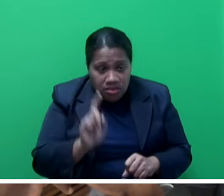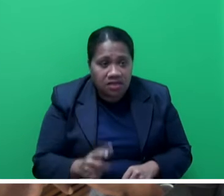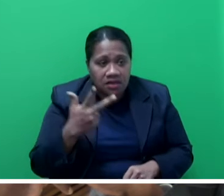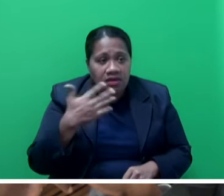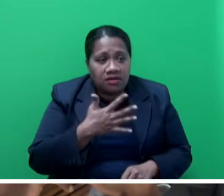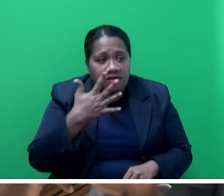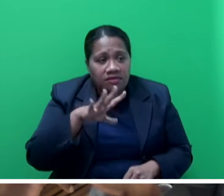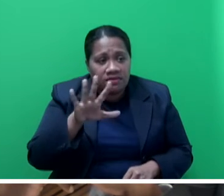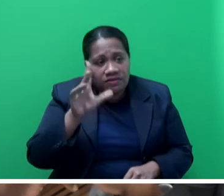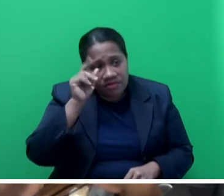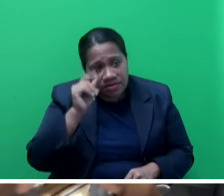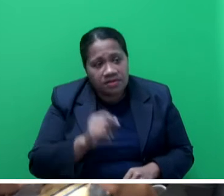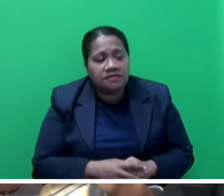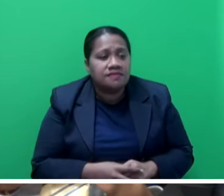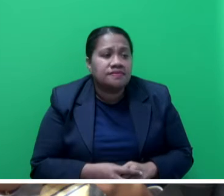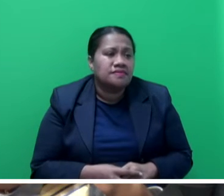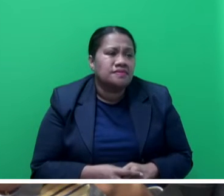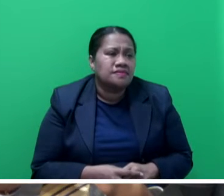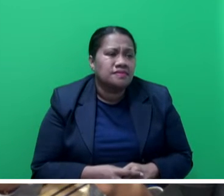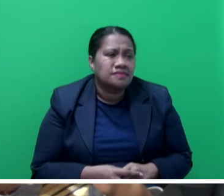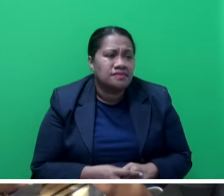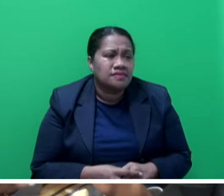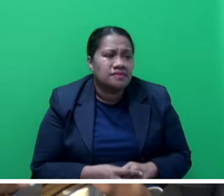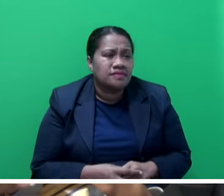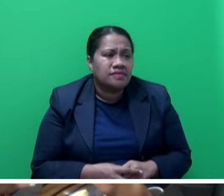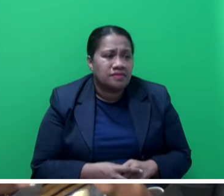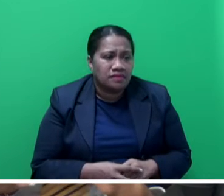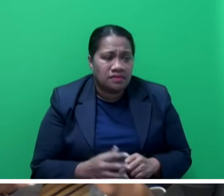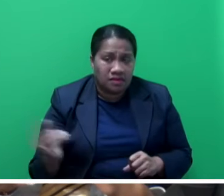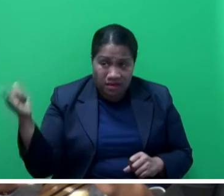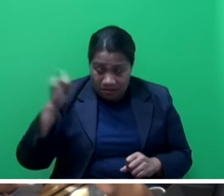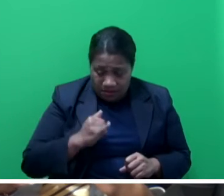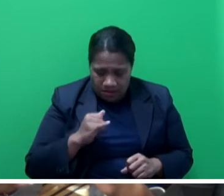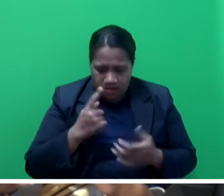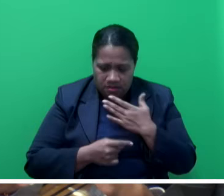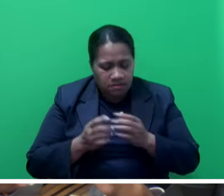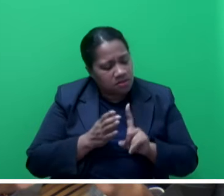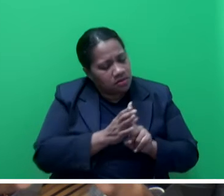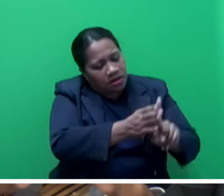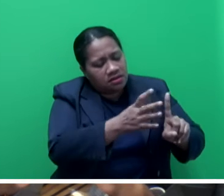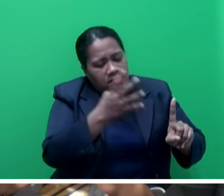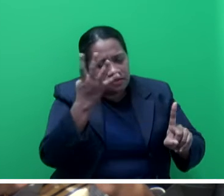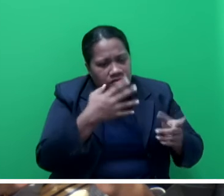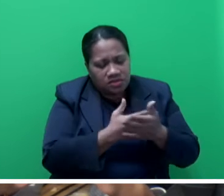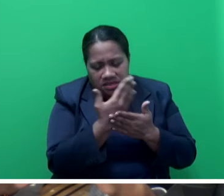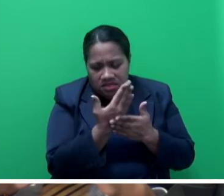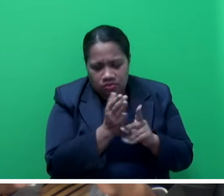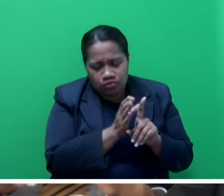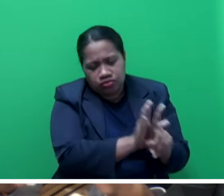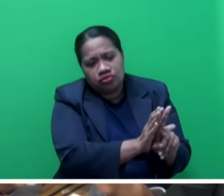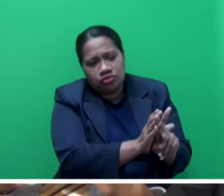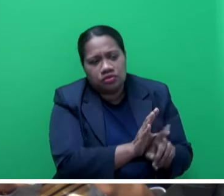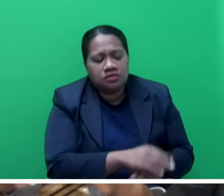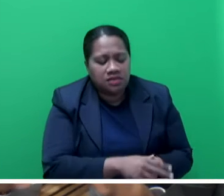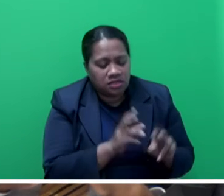who have recently arrived into the country and undergoing their 14 days of mandatory quarantine in government-designated border quarantine facilities under